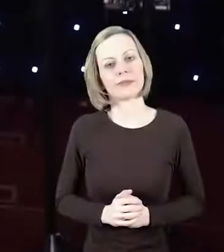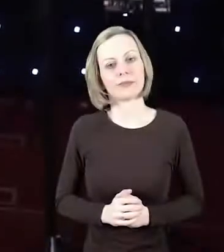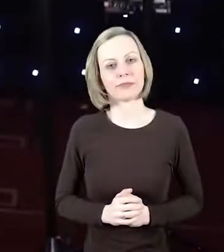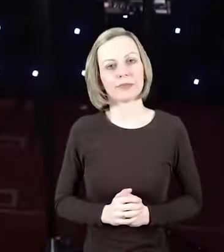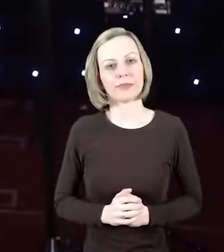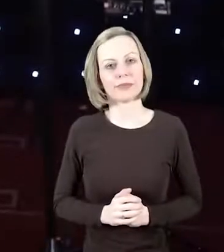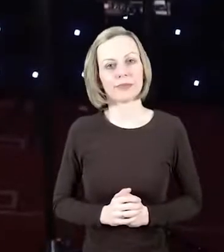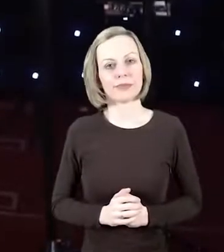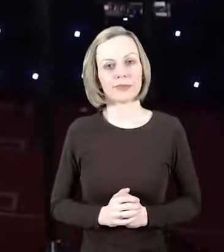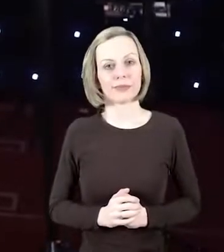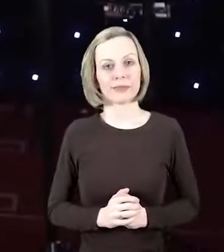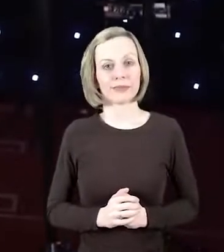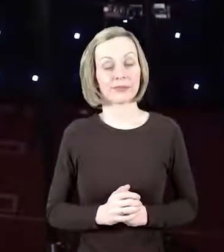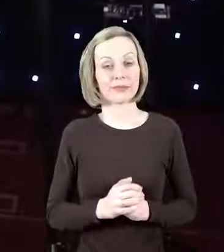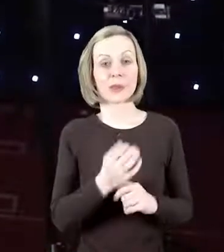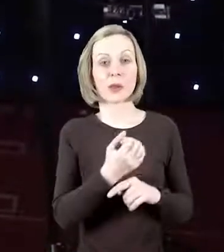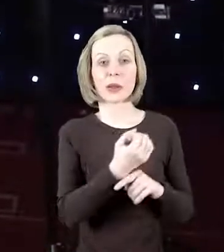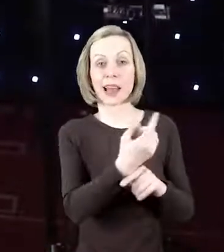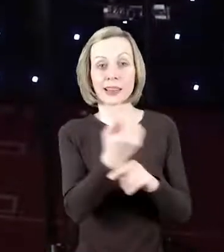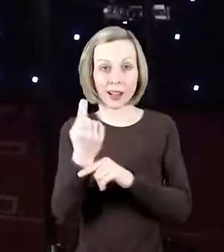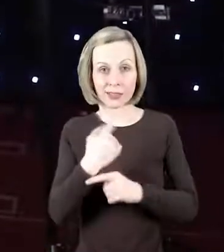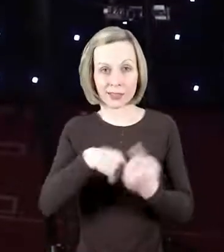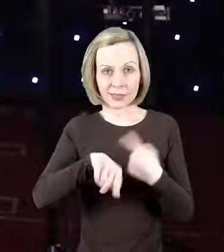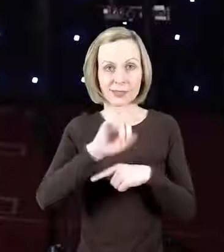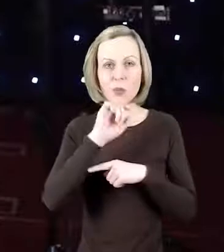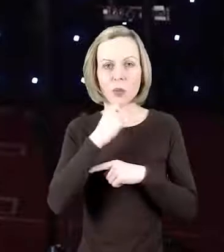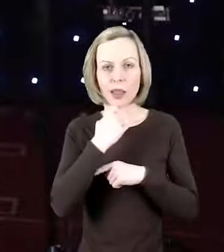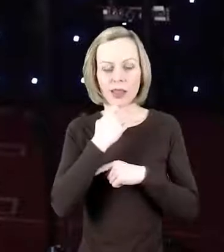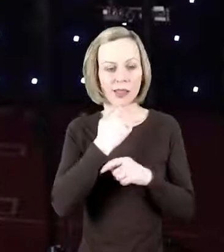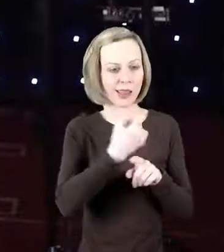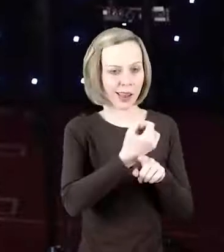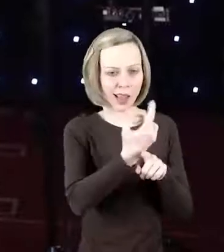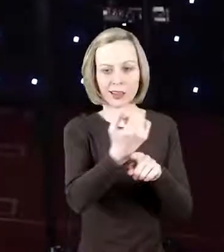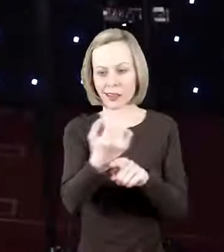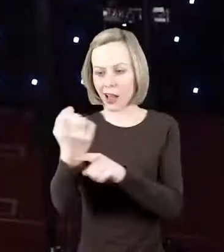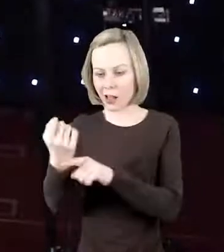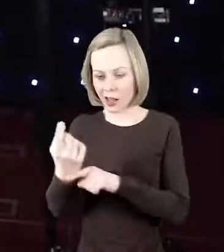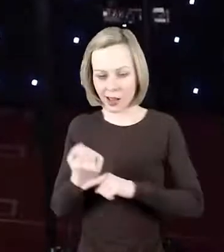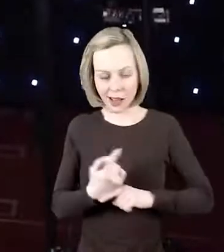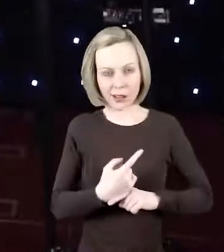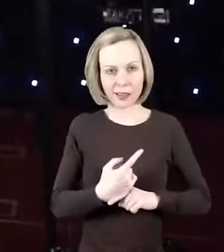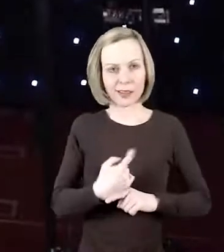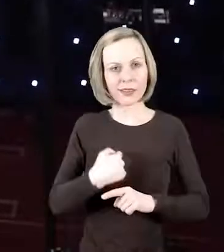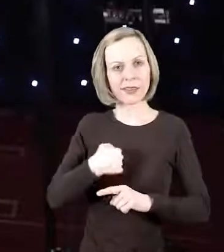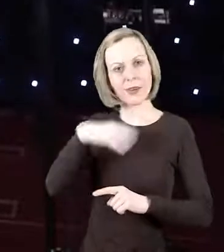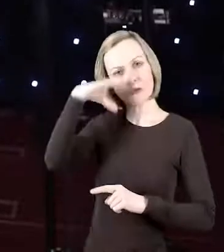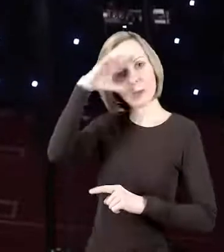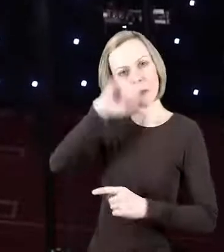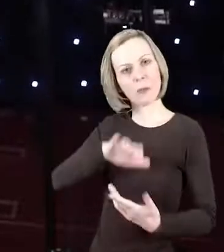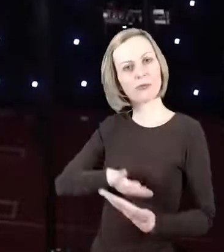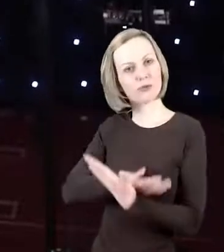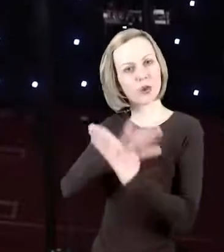So let us light these candles to remind us of the joy that we have,